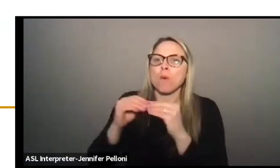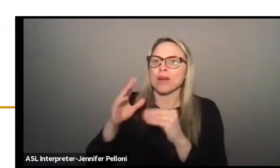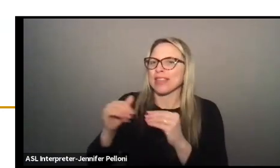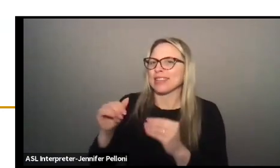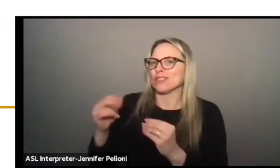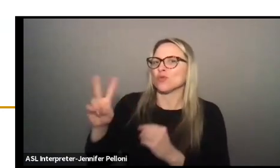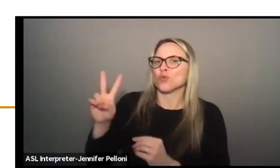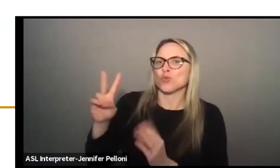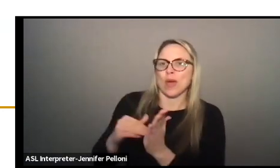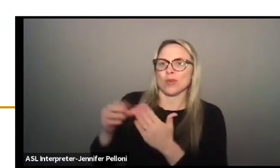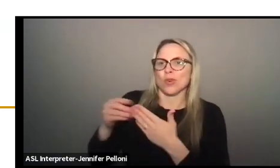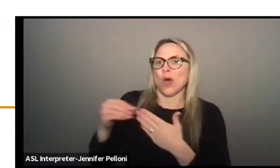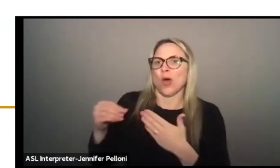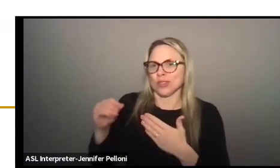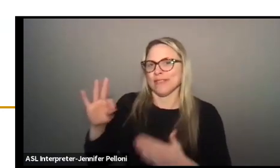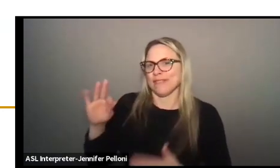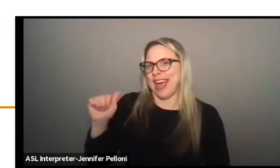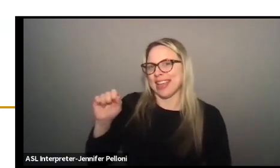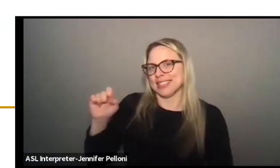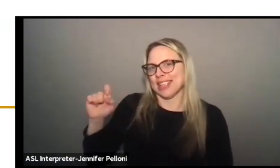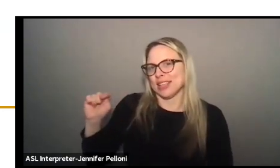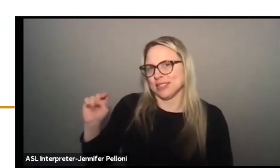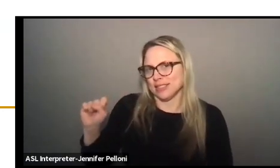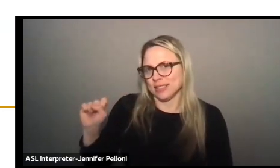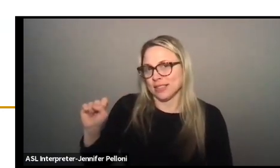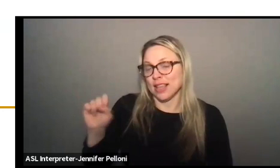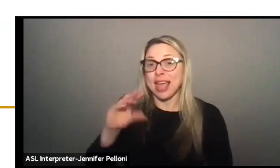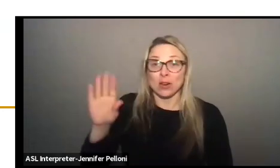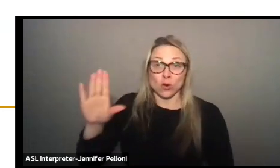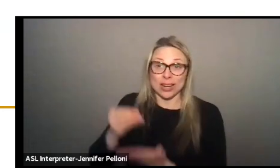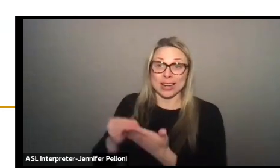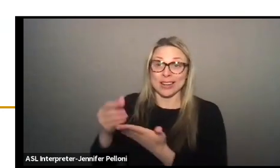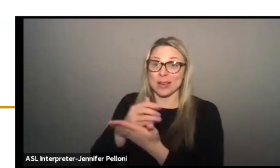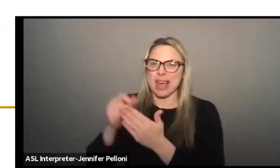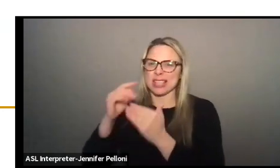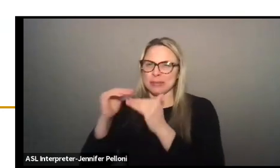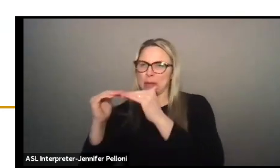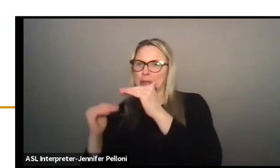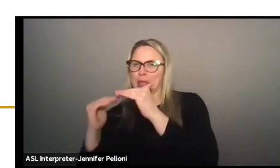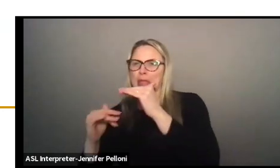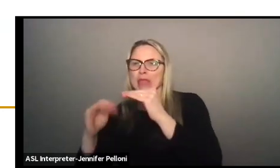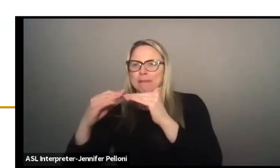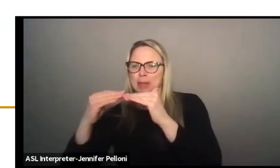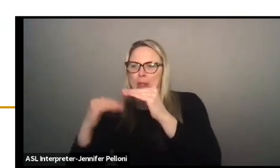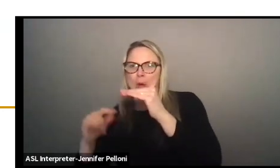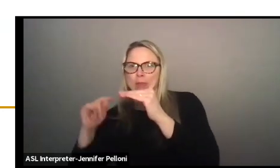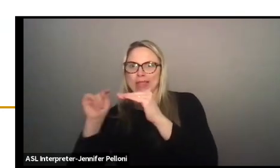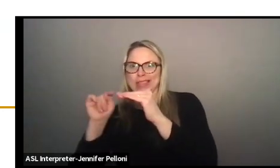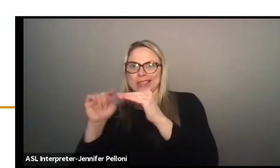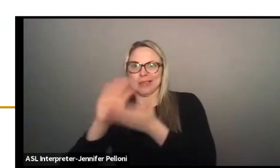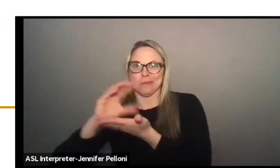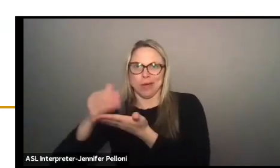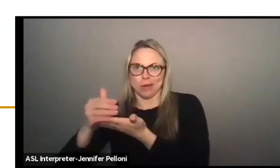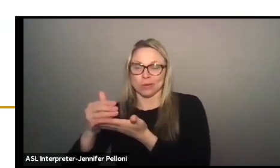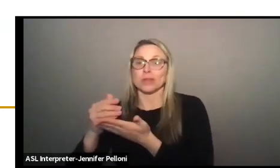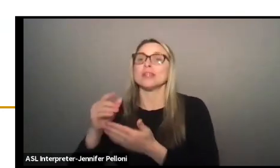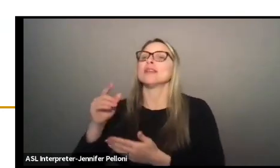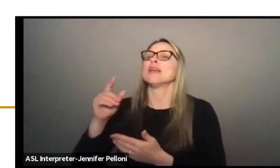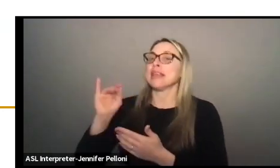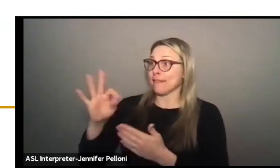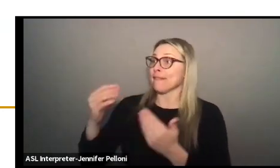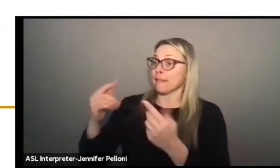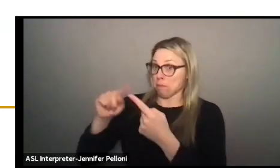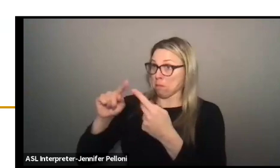assets, and your income has to be under a certain threshold in order for you to